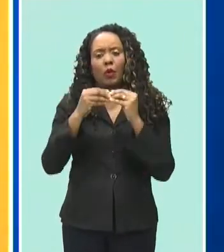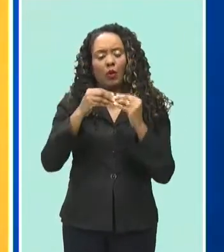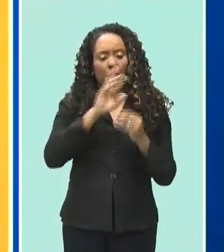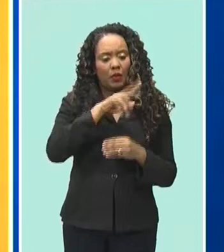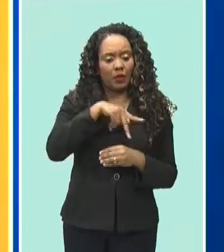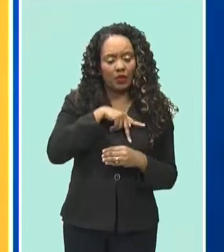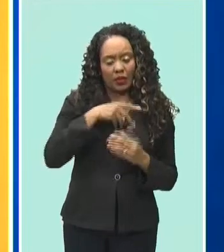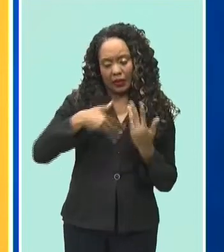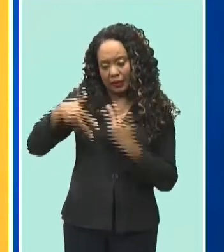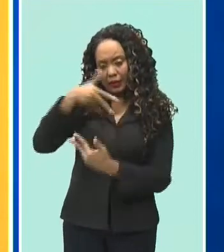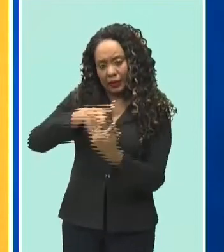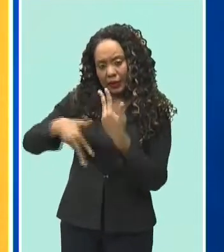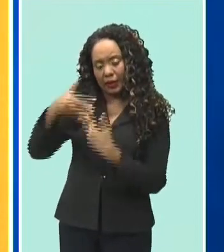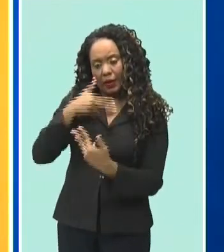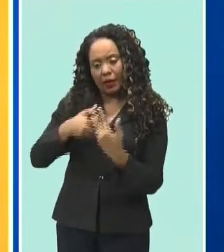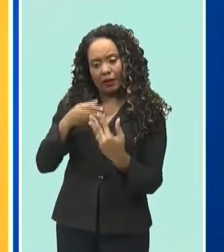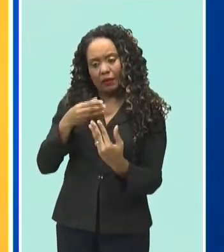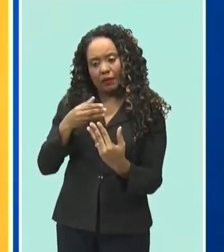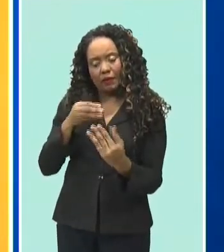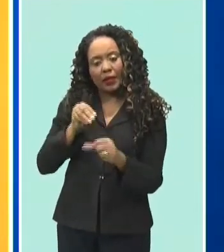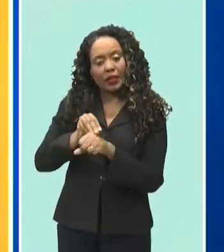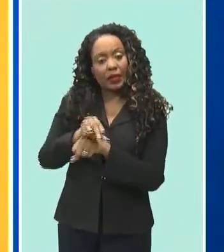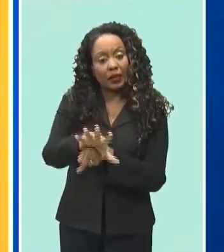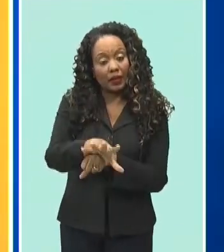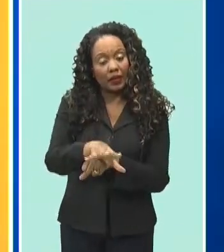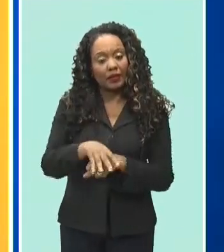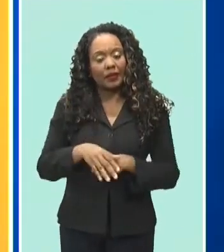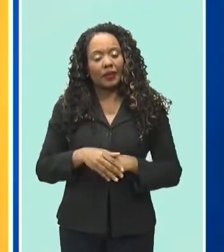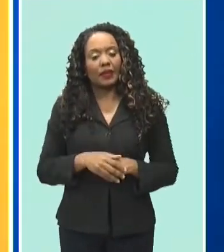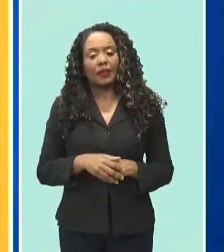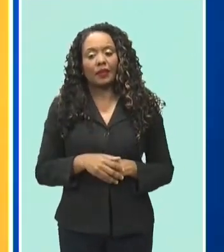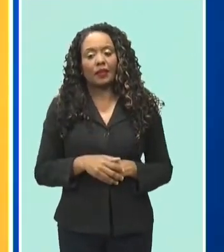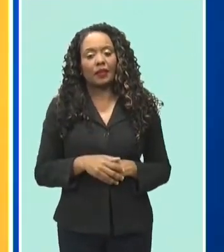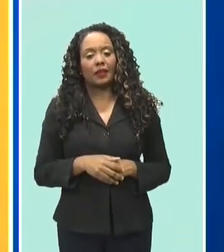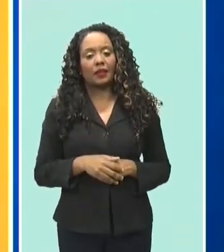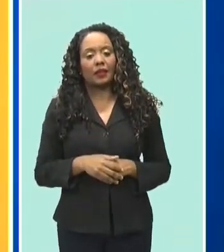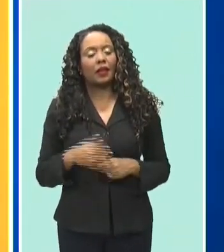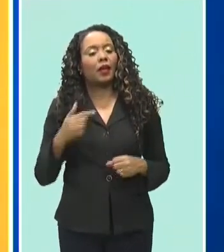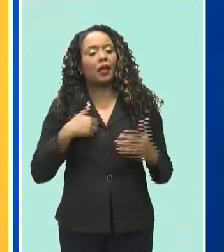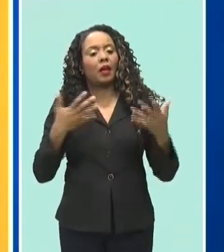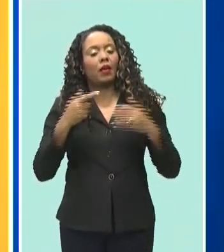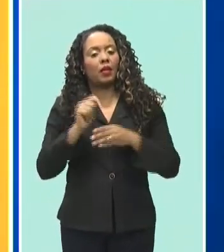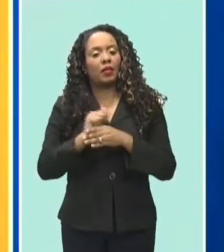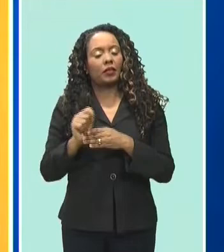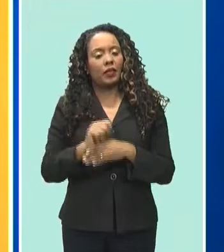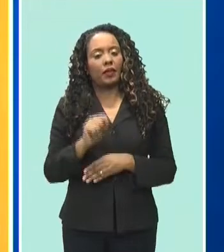interpersonal effectiveness. I personally set the task of training 500,